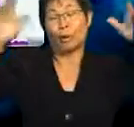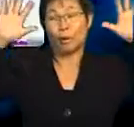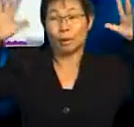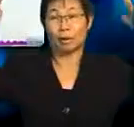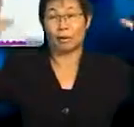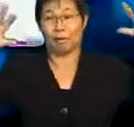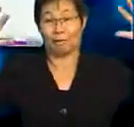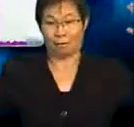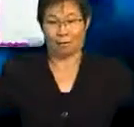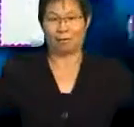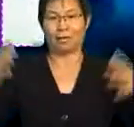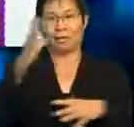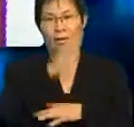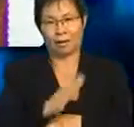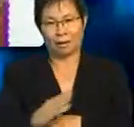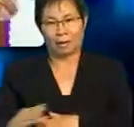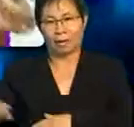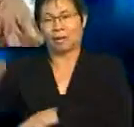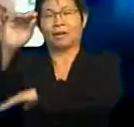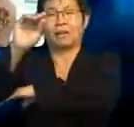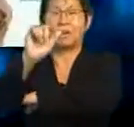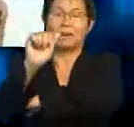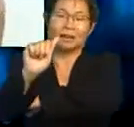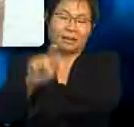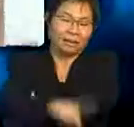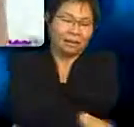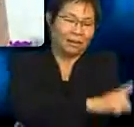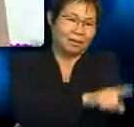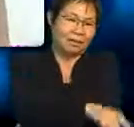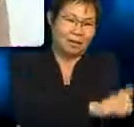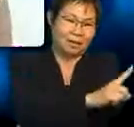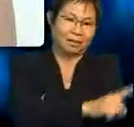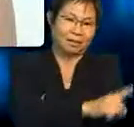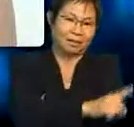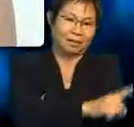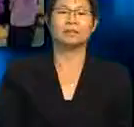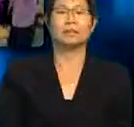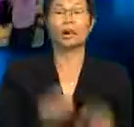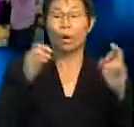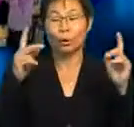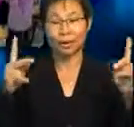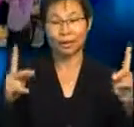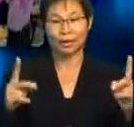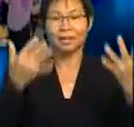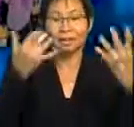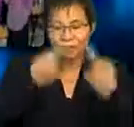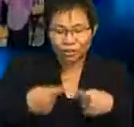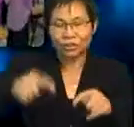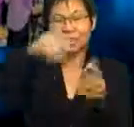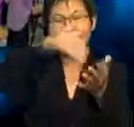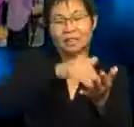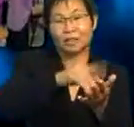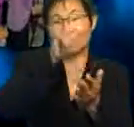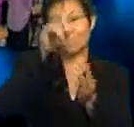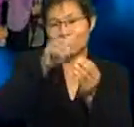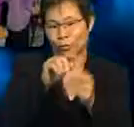big ears. Two big ears. And a tail. And a tail. Okay, why not we